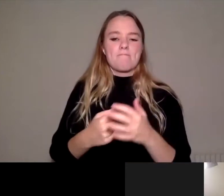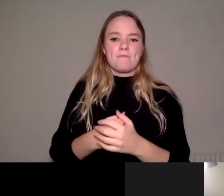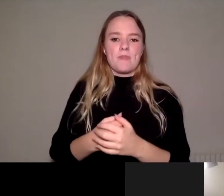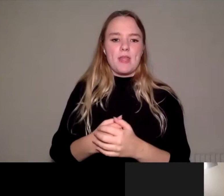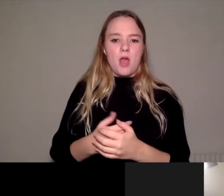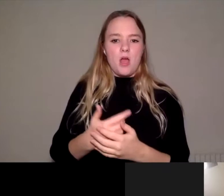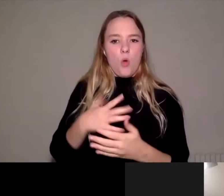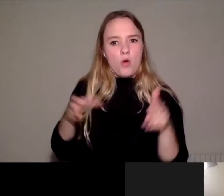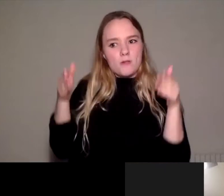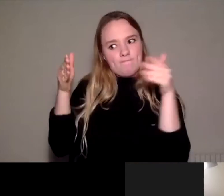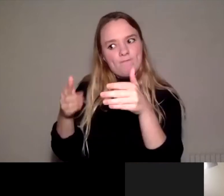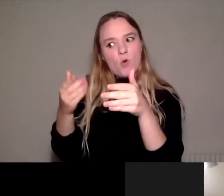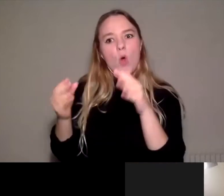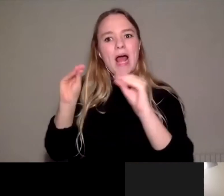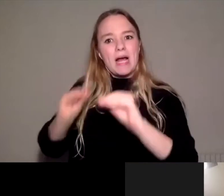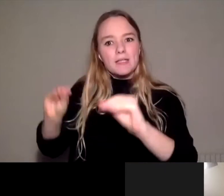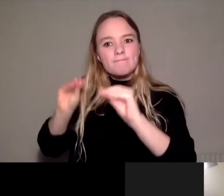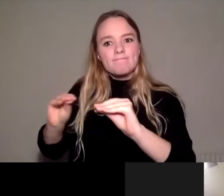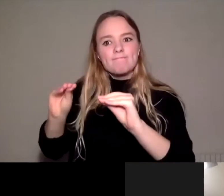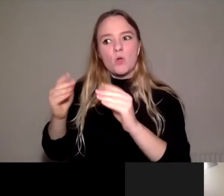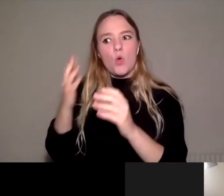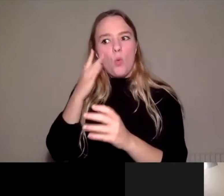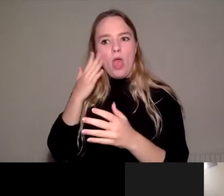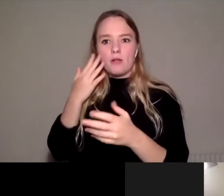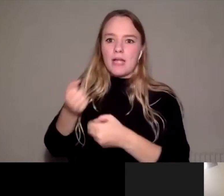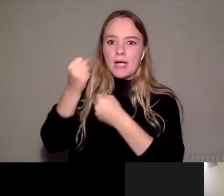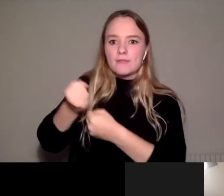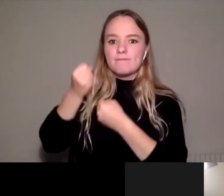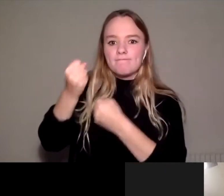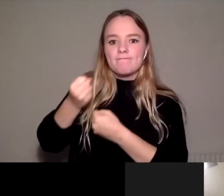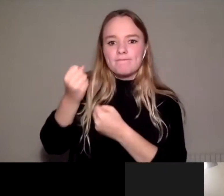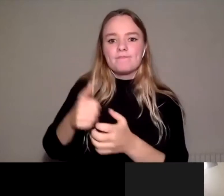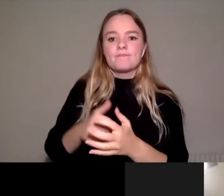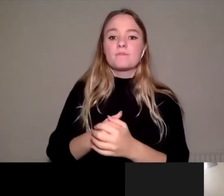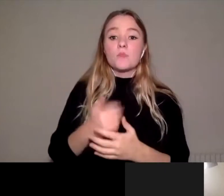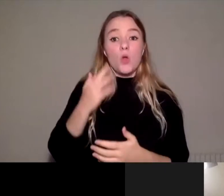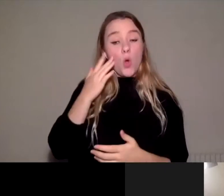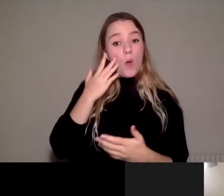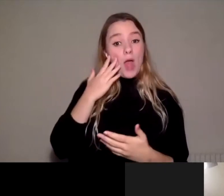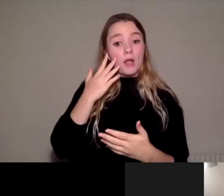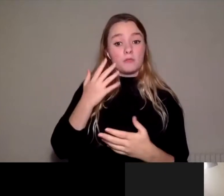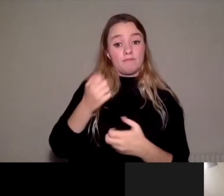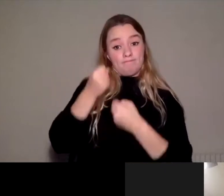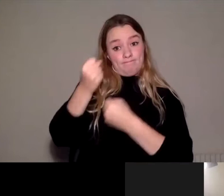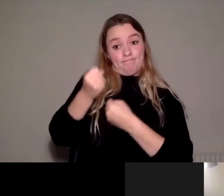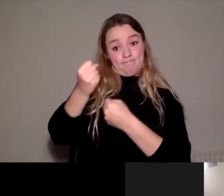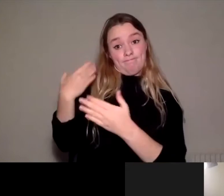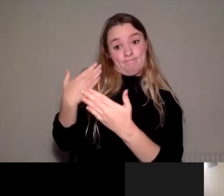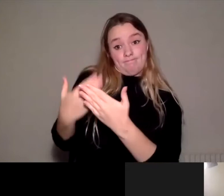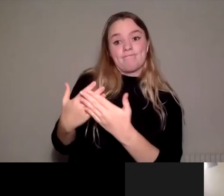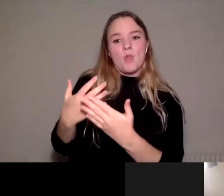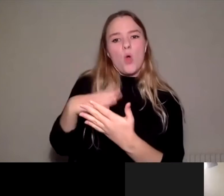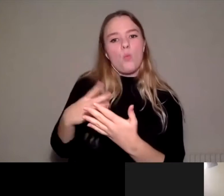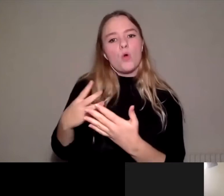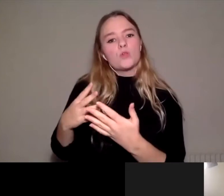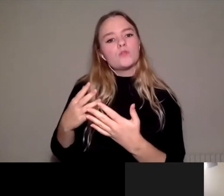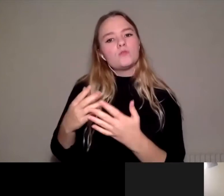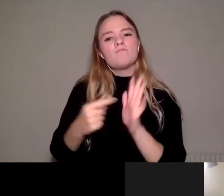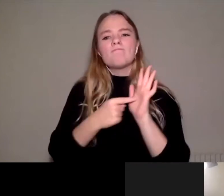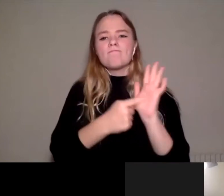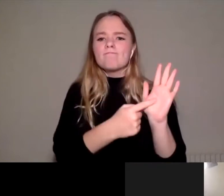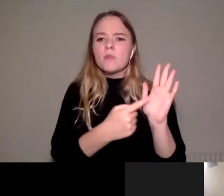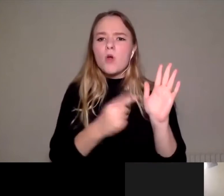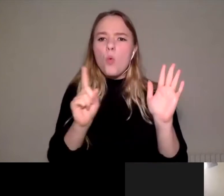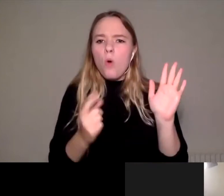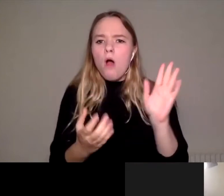my activism. So since the protest, I just want to highlight what we've achieved, just because a lot of people often